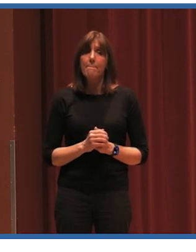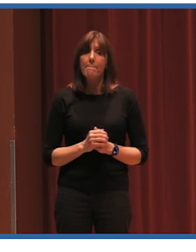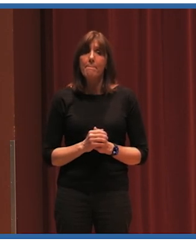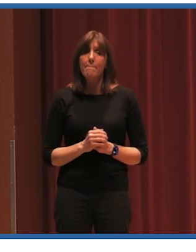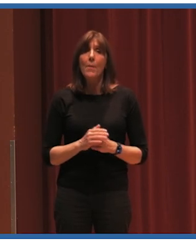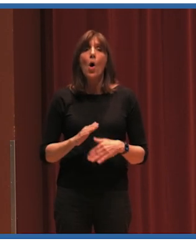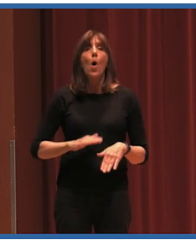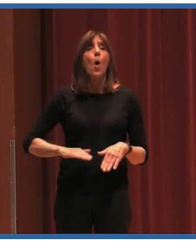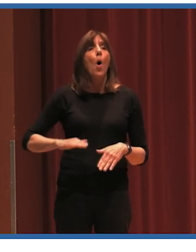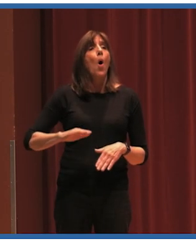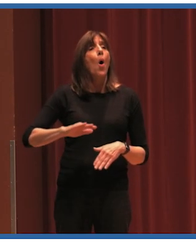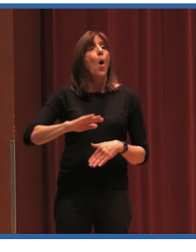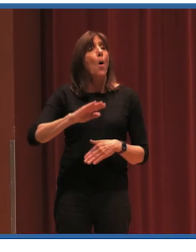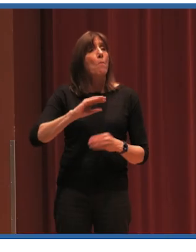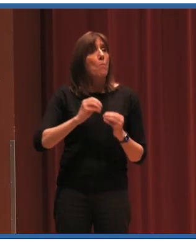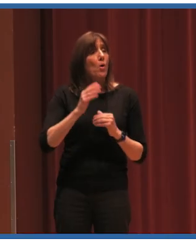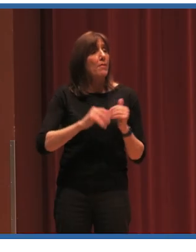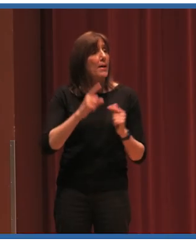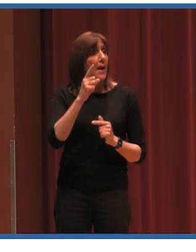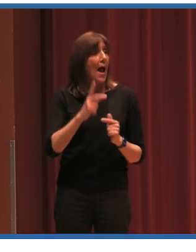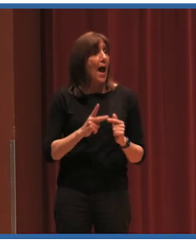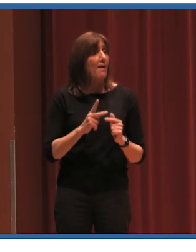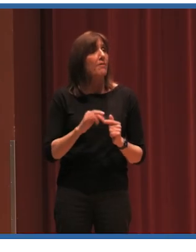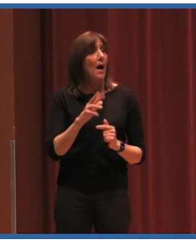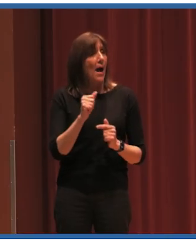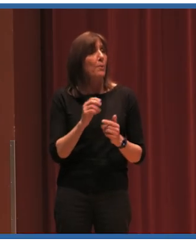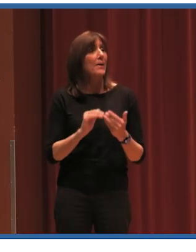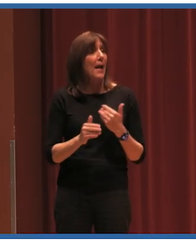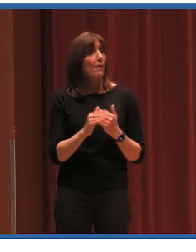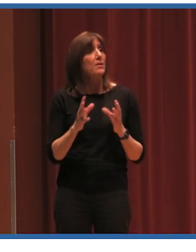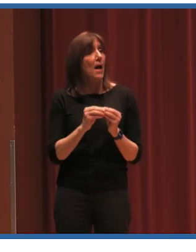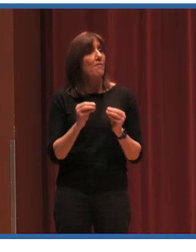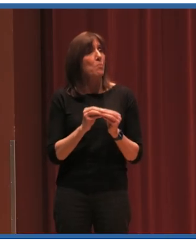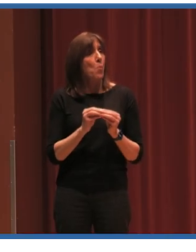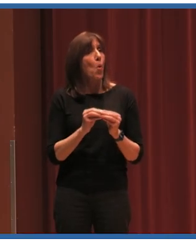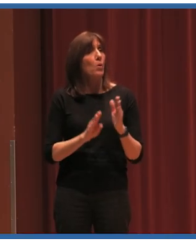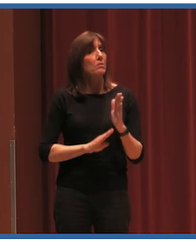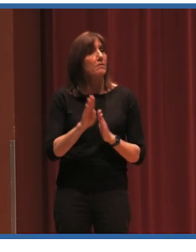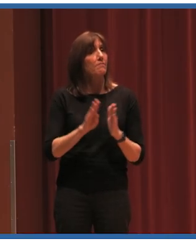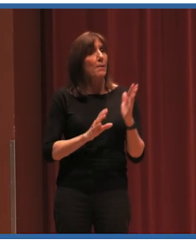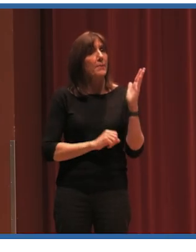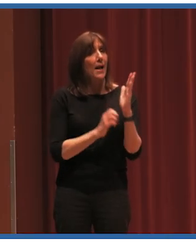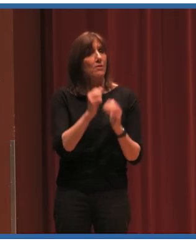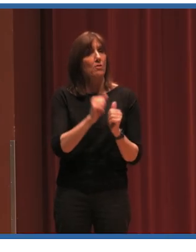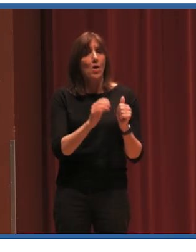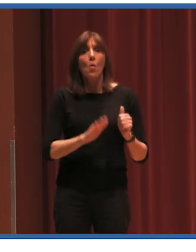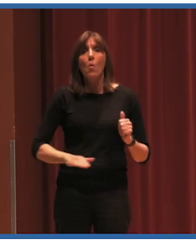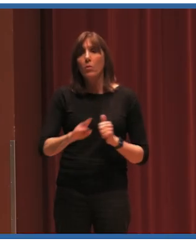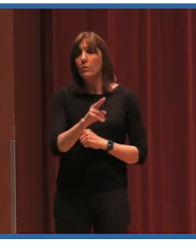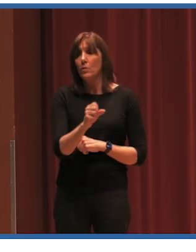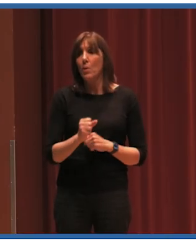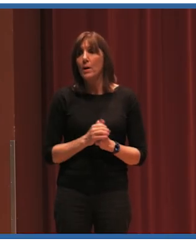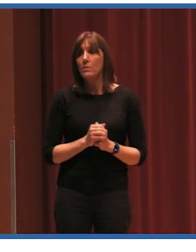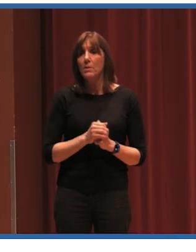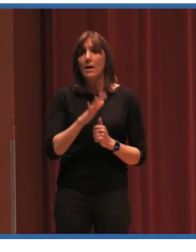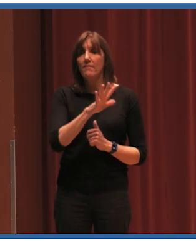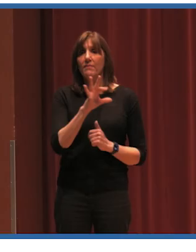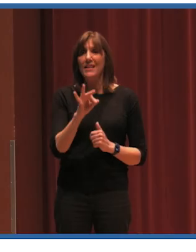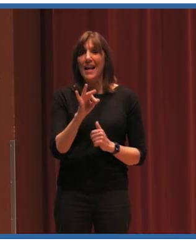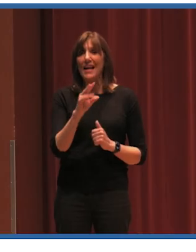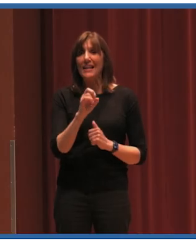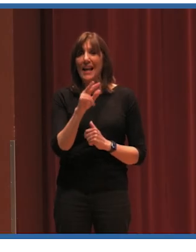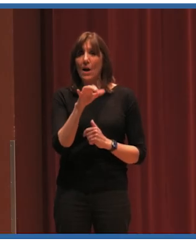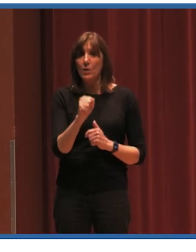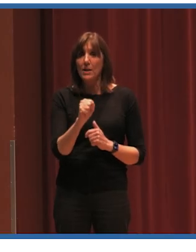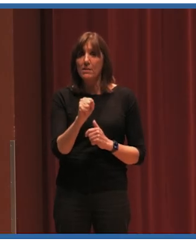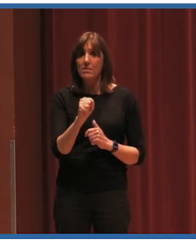Over half of Iowa's counties have a significantly higher incidence rate than the rest of the US. 59 counties have a rate